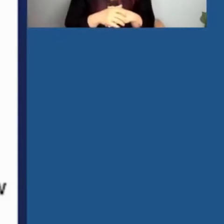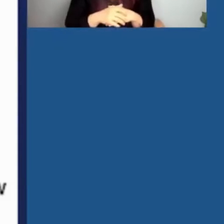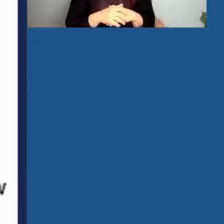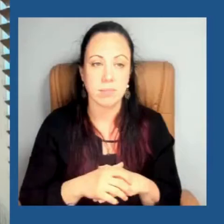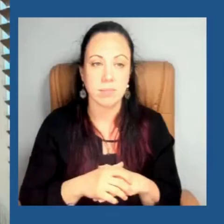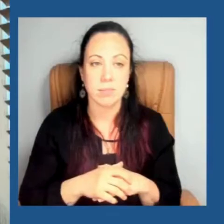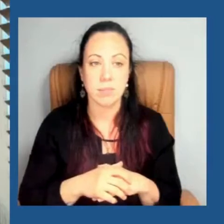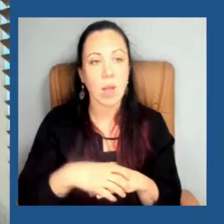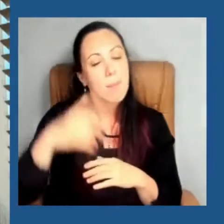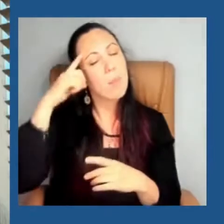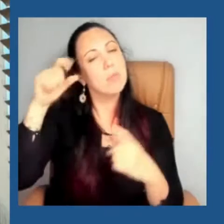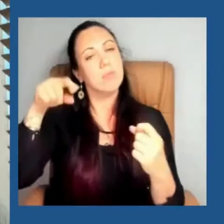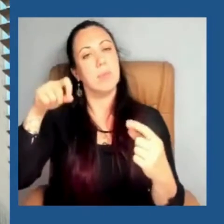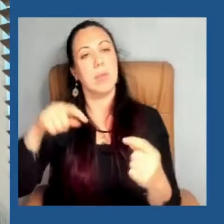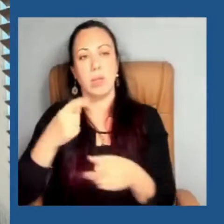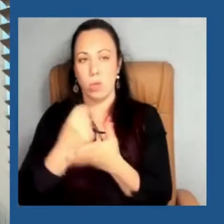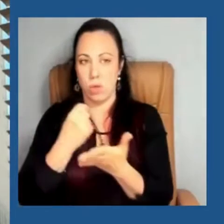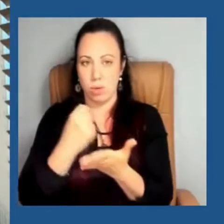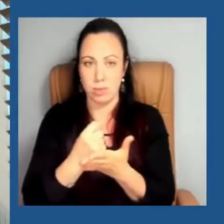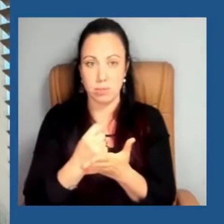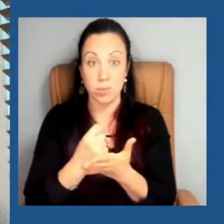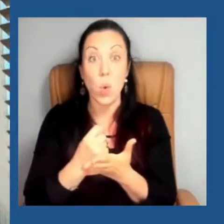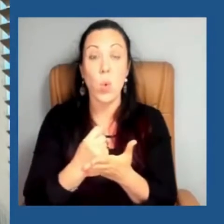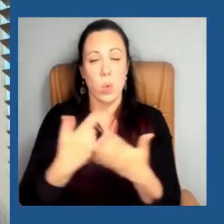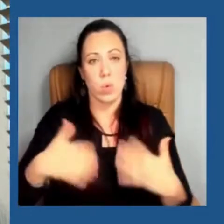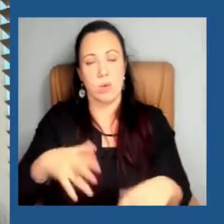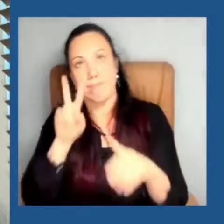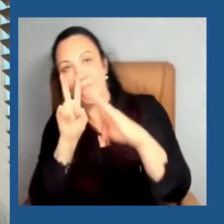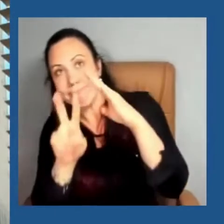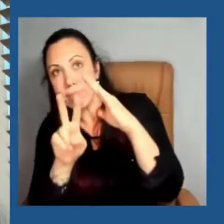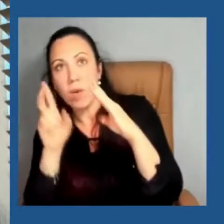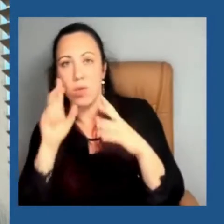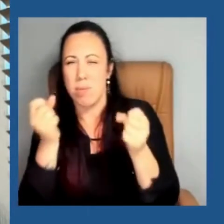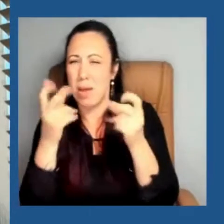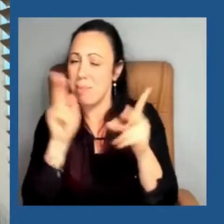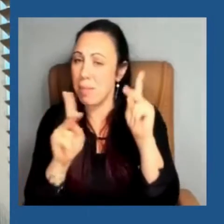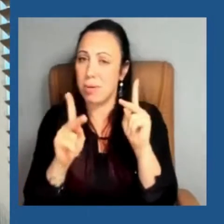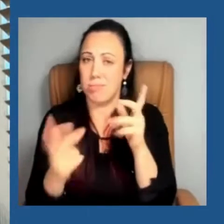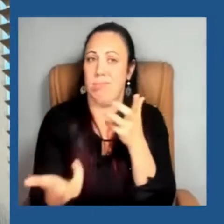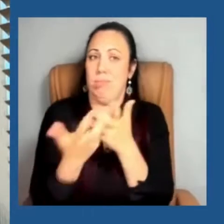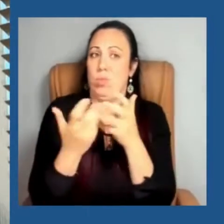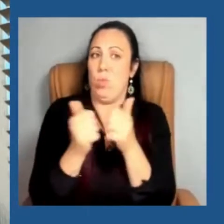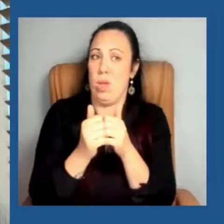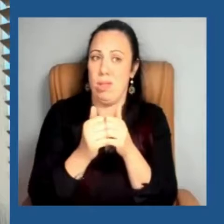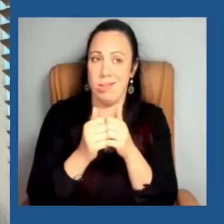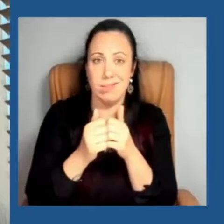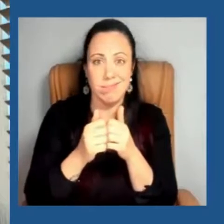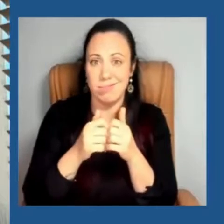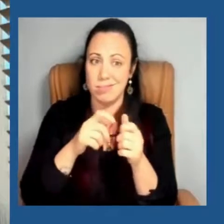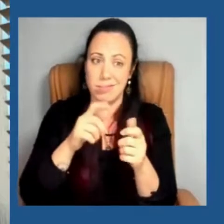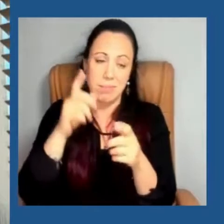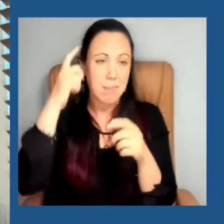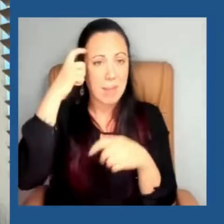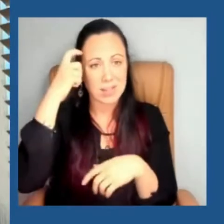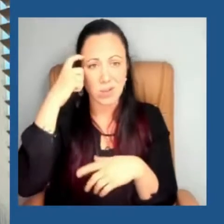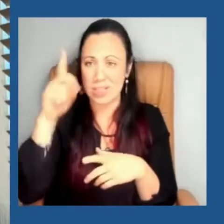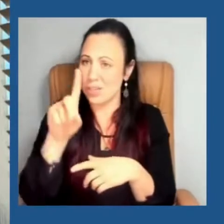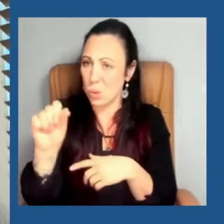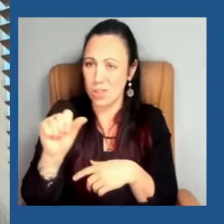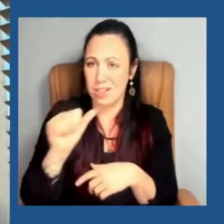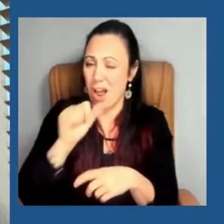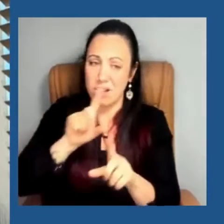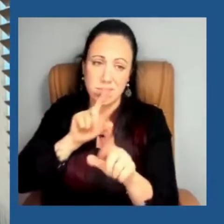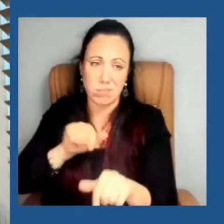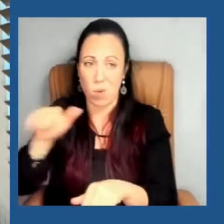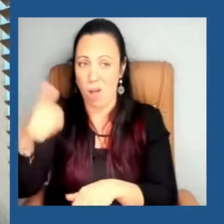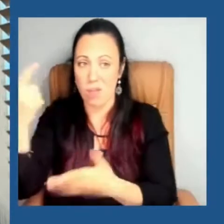Brain stimulation therapies hold promise for people with certain mental disorders who have not responded to other treatments. They can be used in combination with